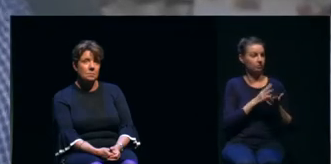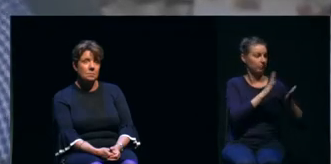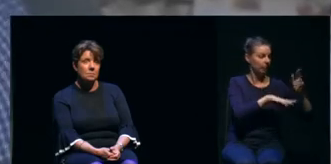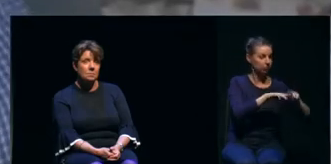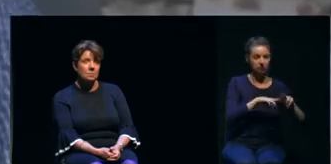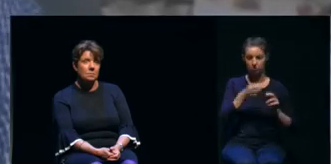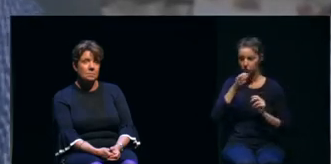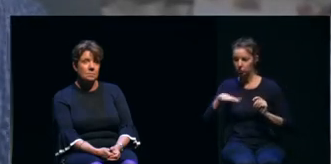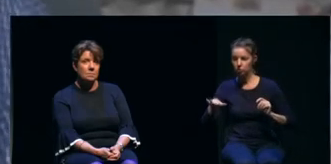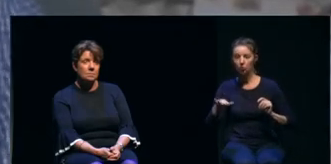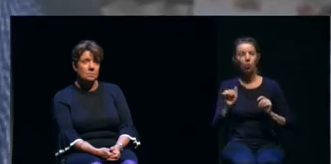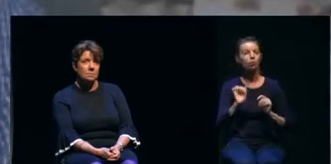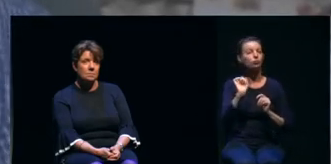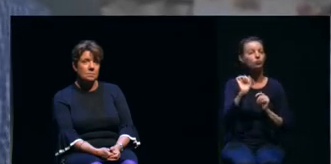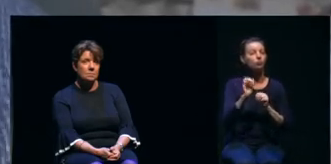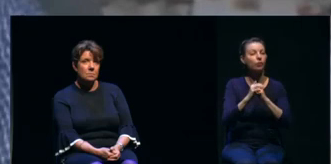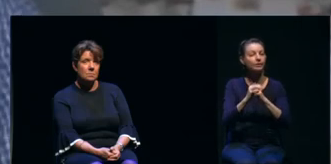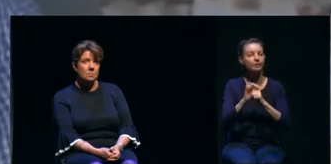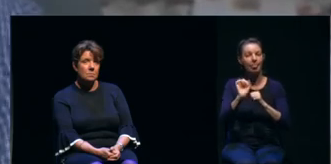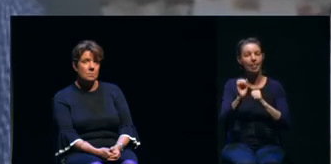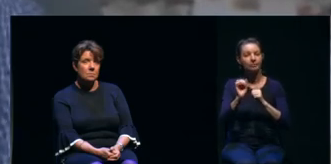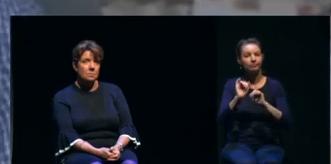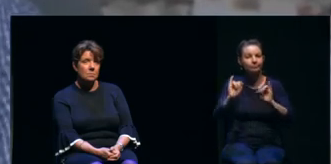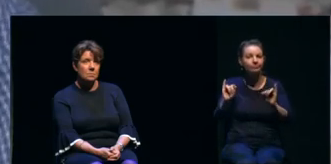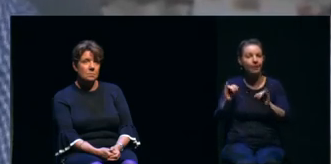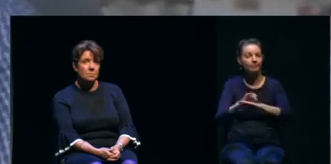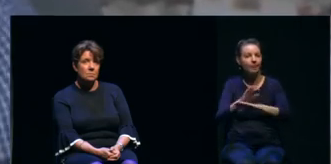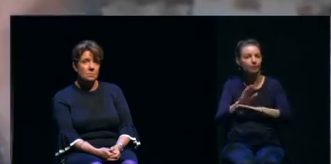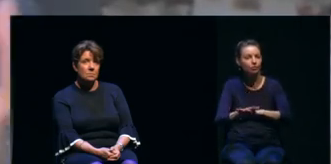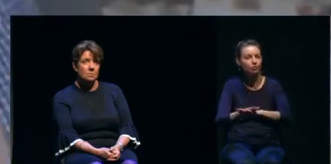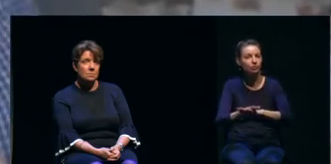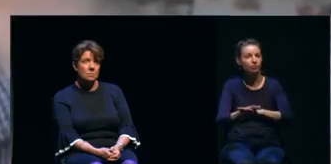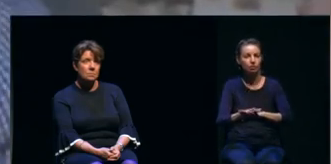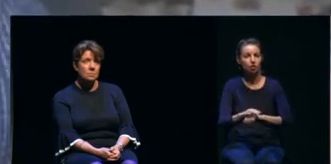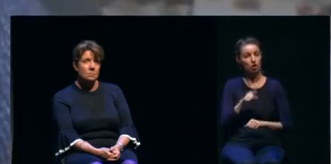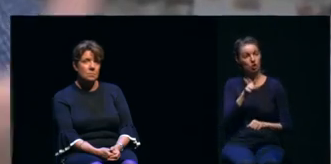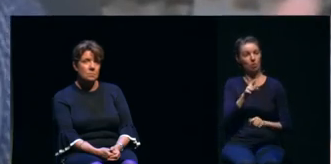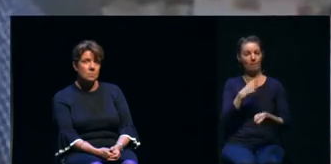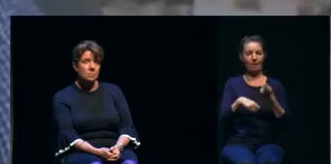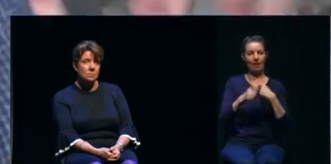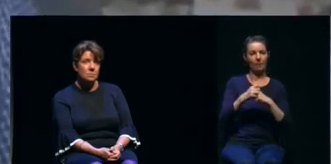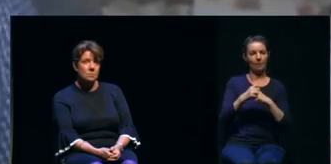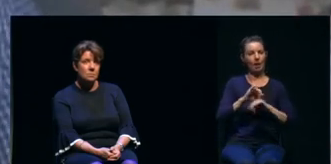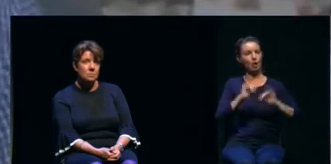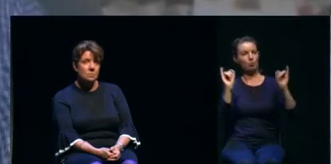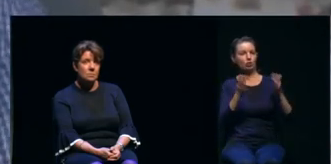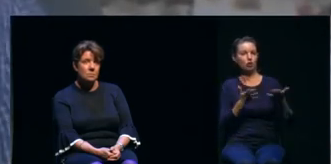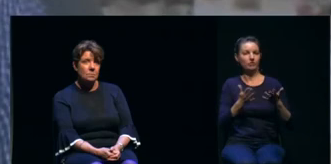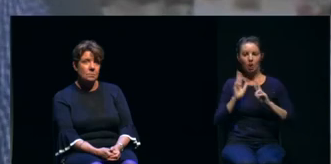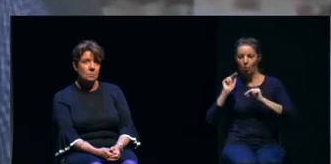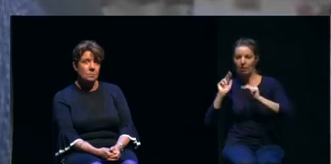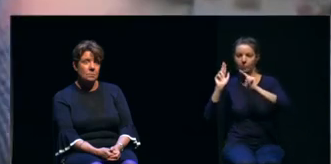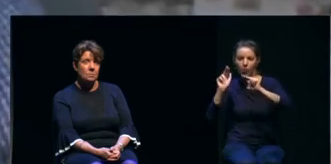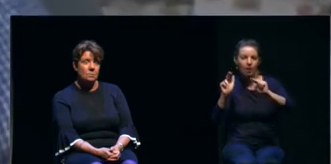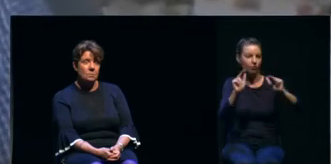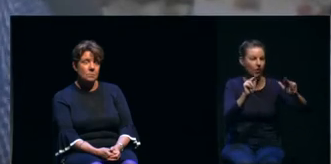marriages. And suddenly being a middle-aged woman is you are the fifth emergency service. You are the one that is going around looking after everybody because care